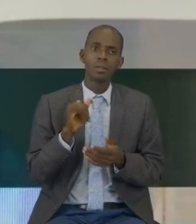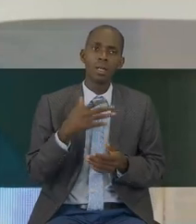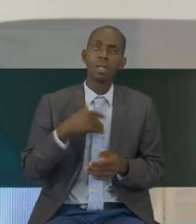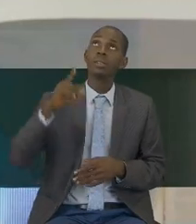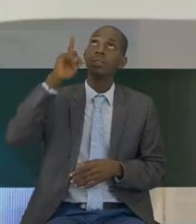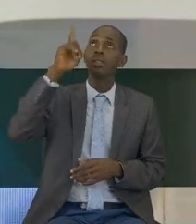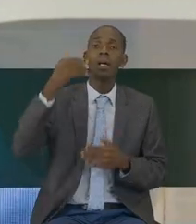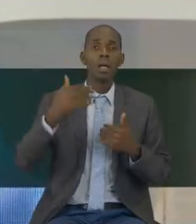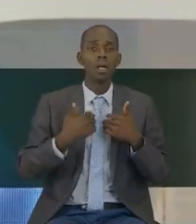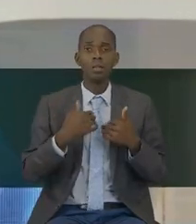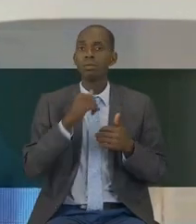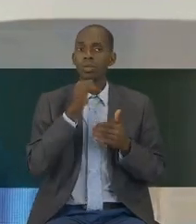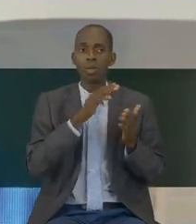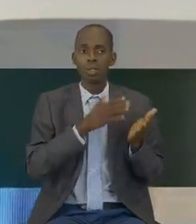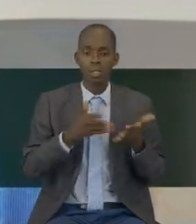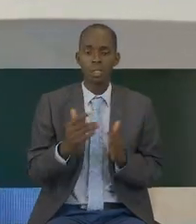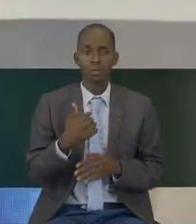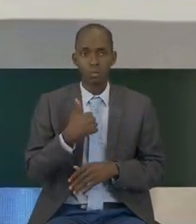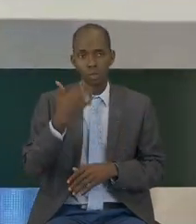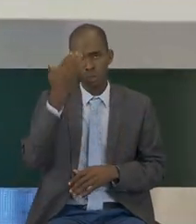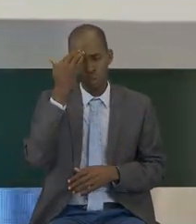and thou hast not let me know